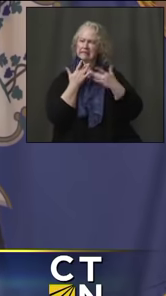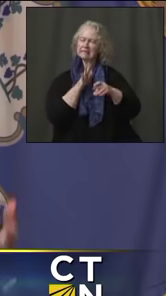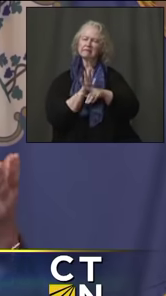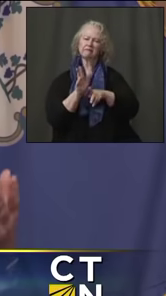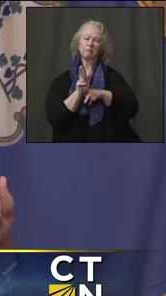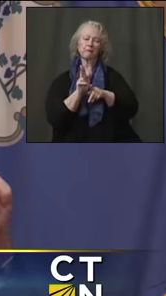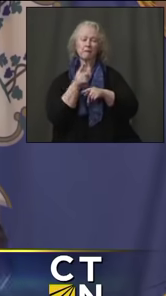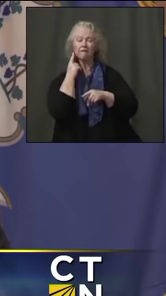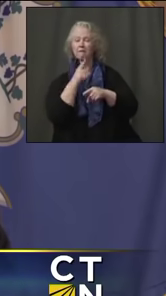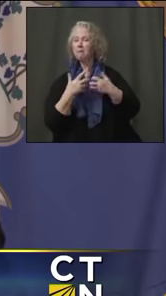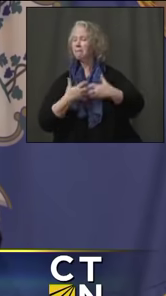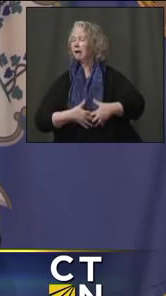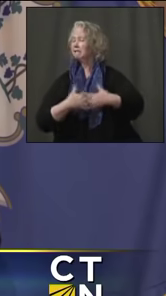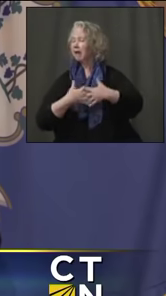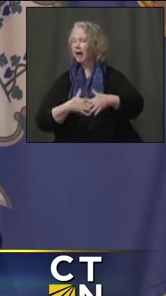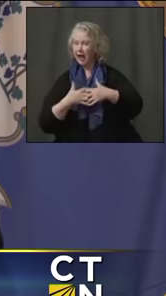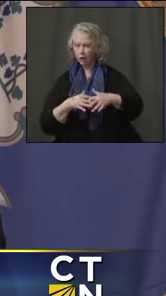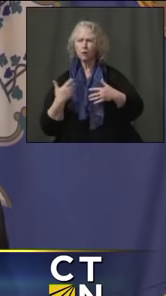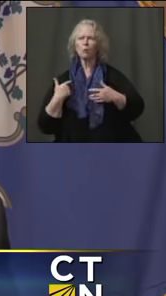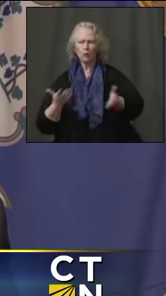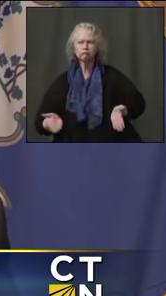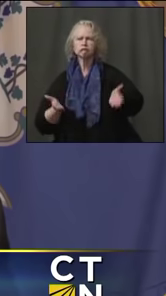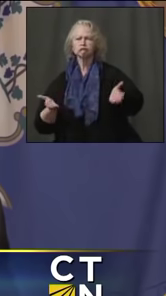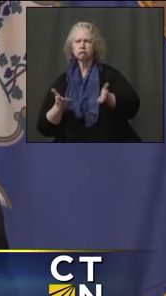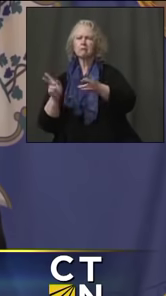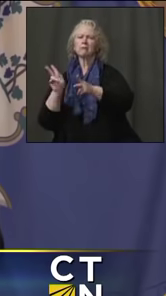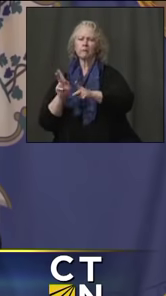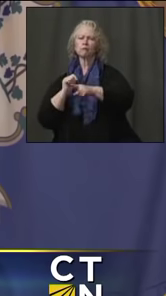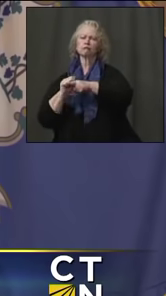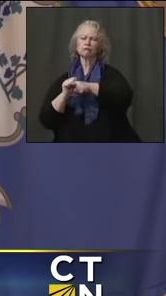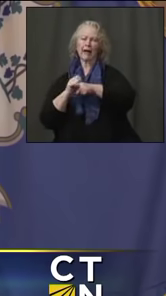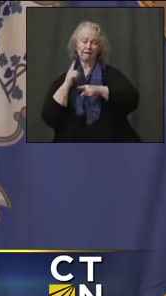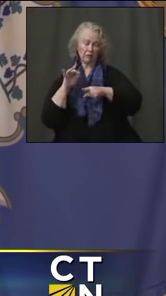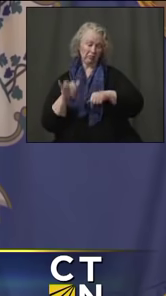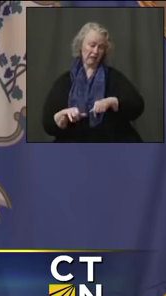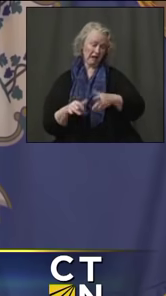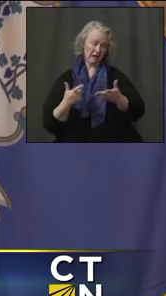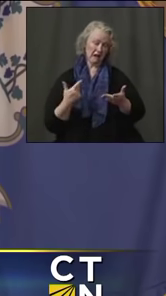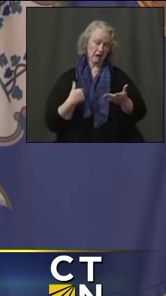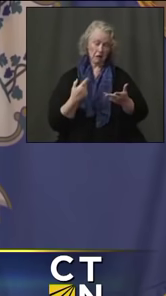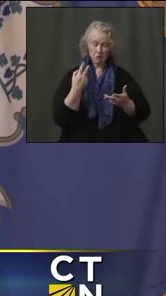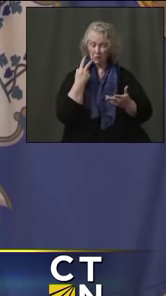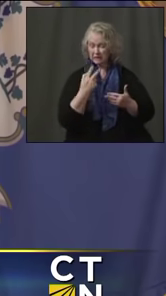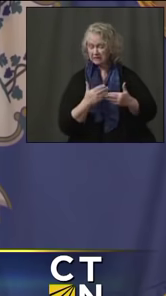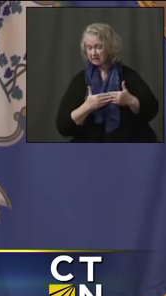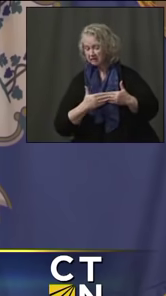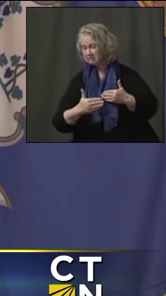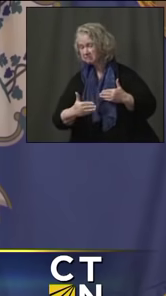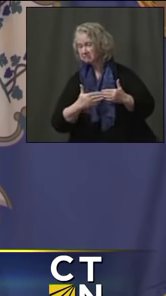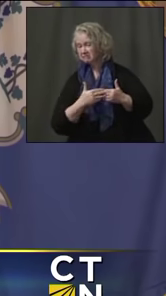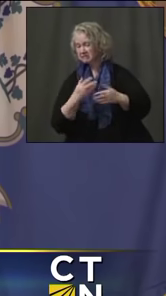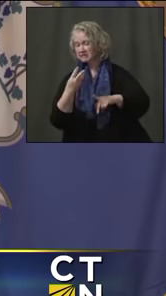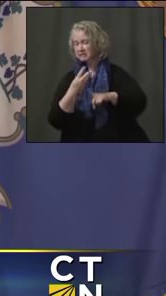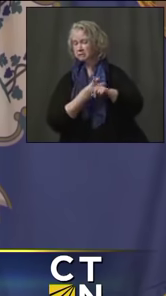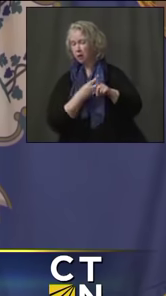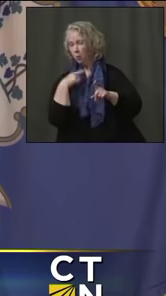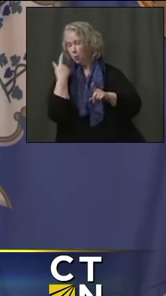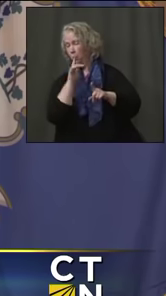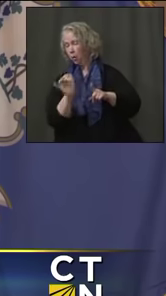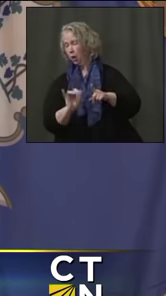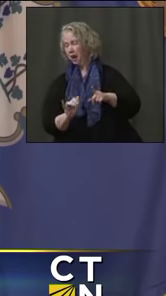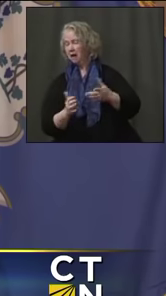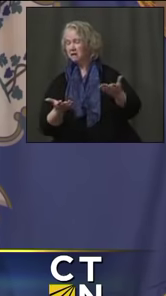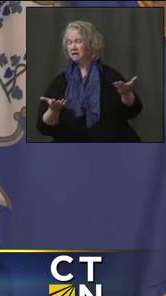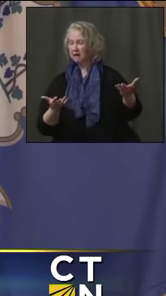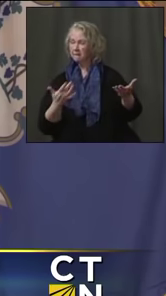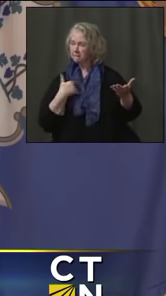manufacturing. We were training people up for that. We'll see how this sorts out over the course of the next, 6 months, and make